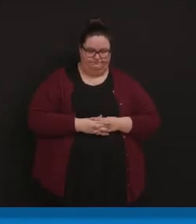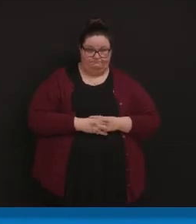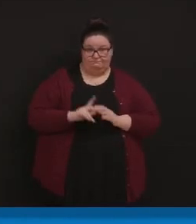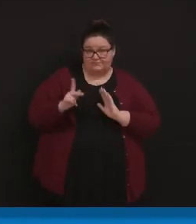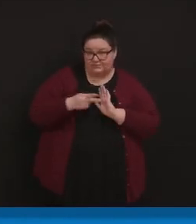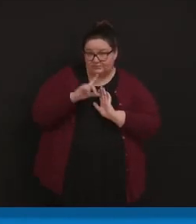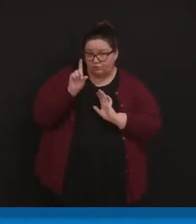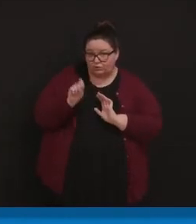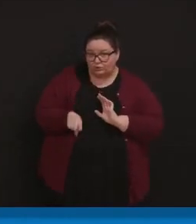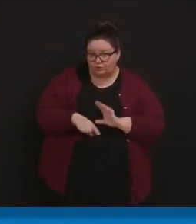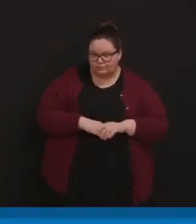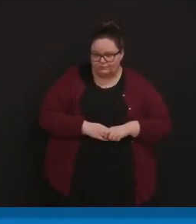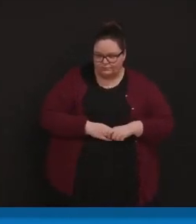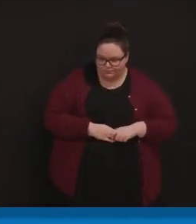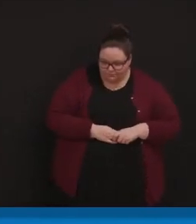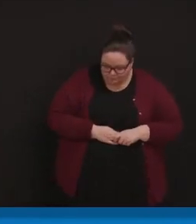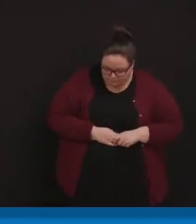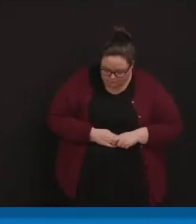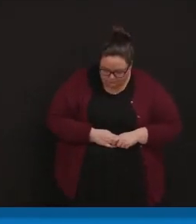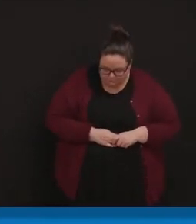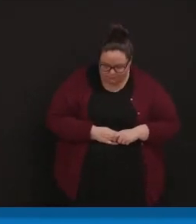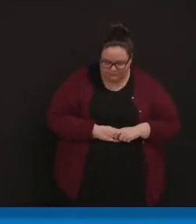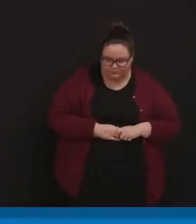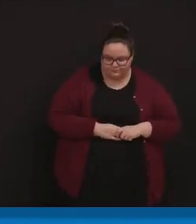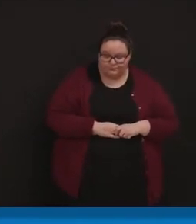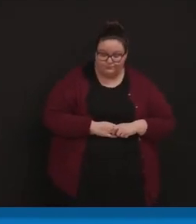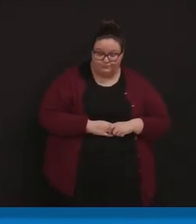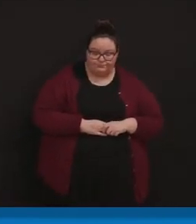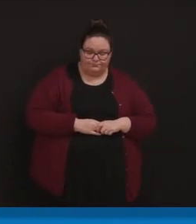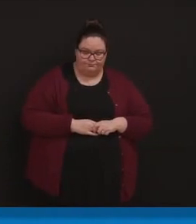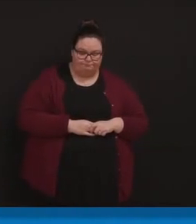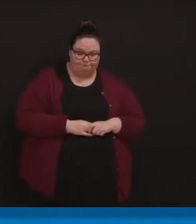Do you have another question? Ms. Saad, do you have a follow-up?